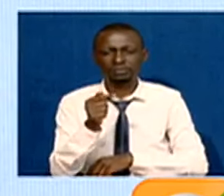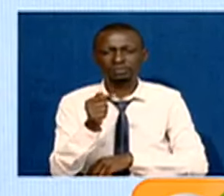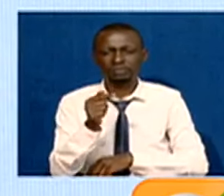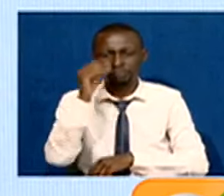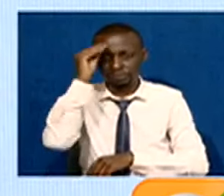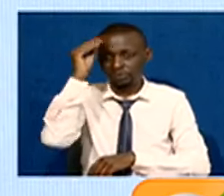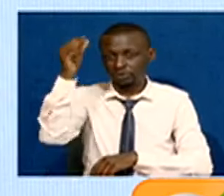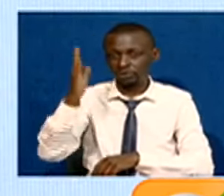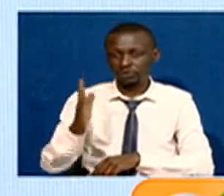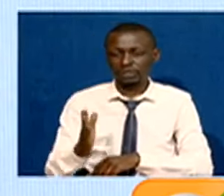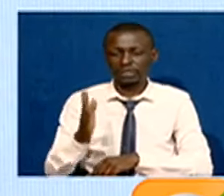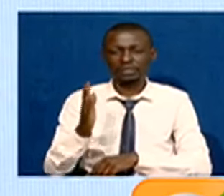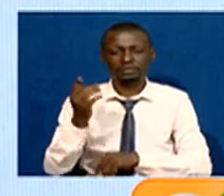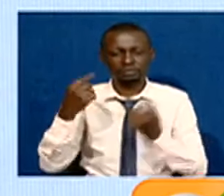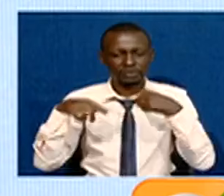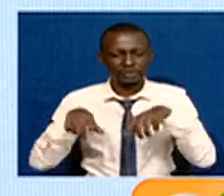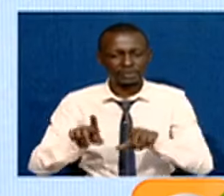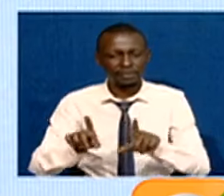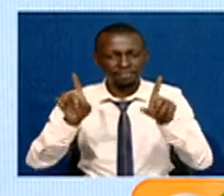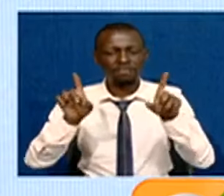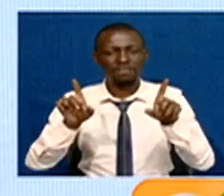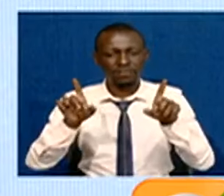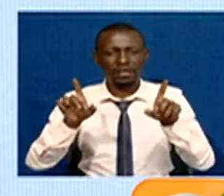over 30,000 students have gone into